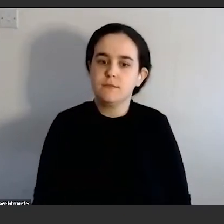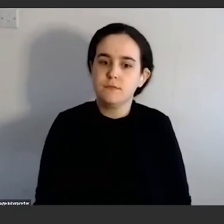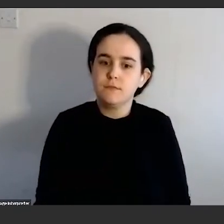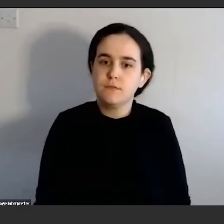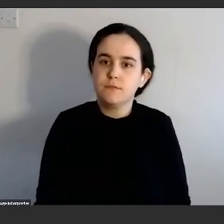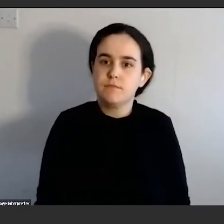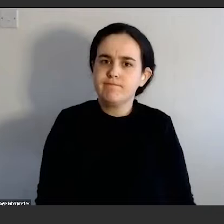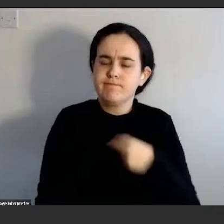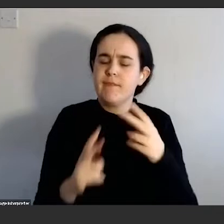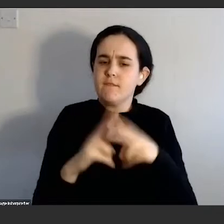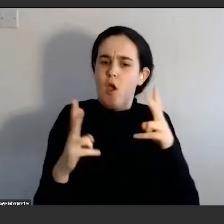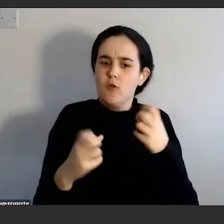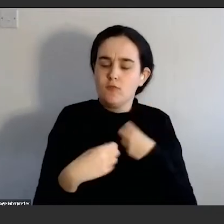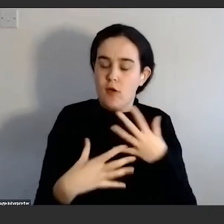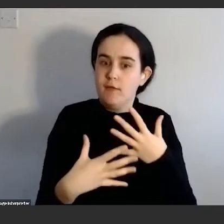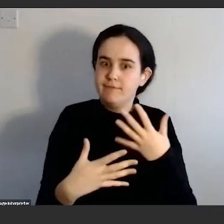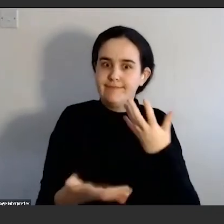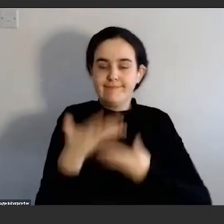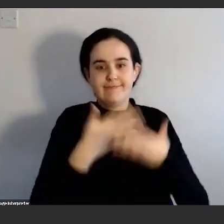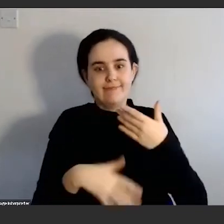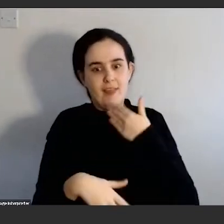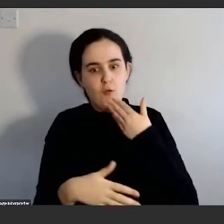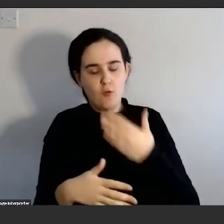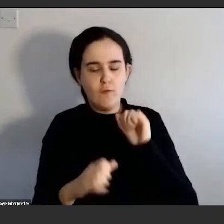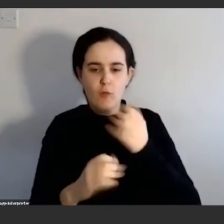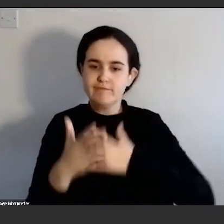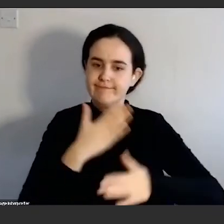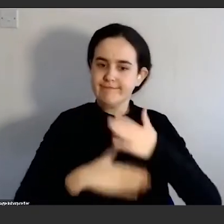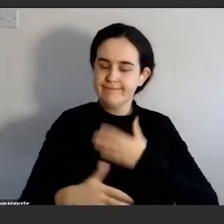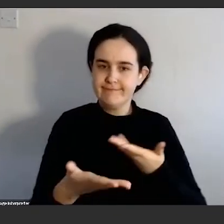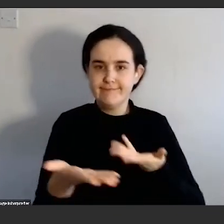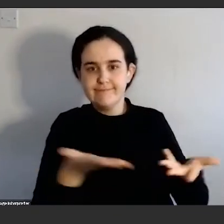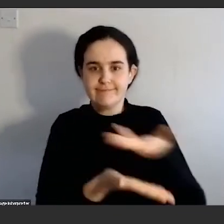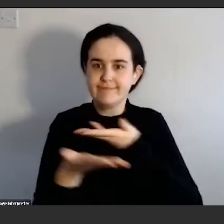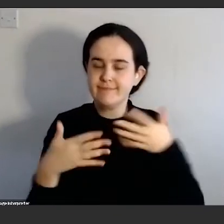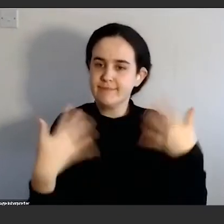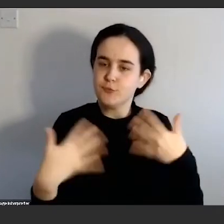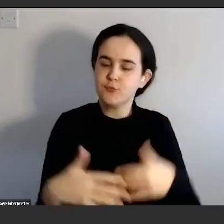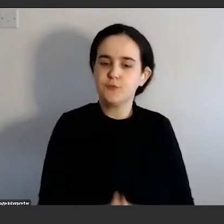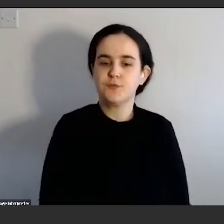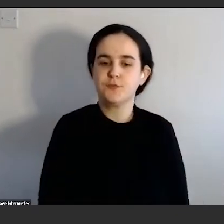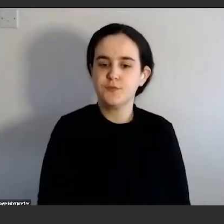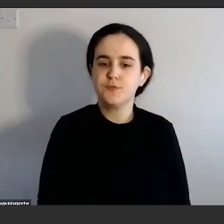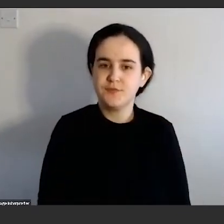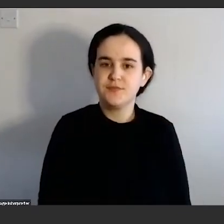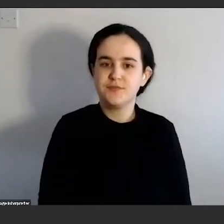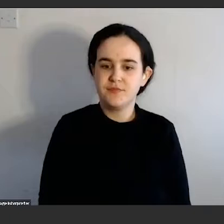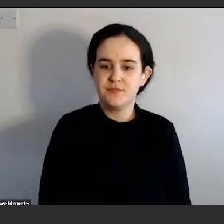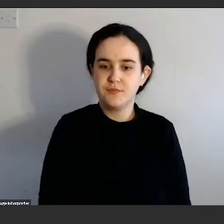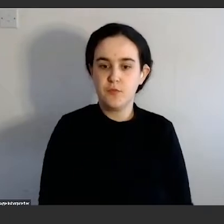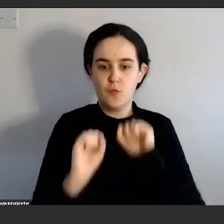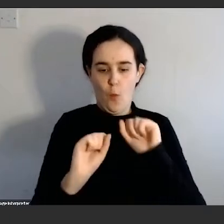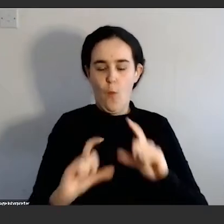Please introduce yourself to our global audience. I have a feeling that they know you because you're pretty much a rock star in your field, but go